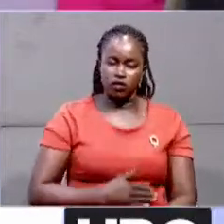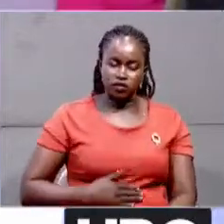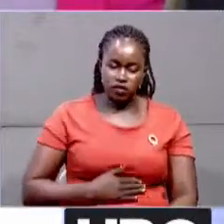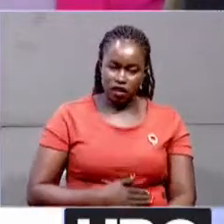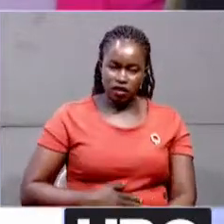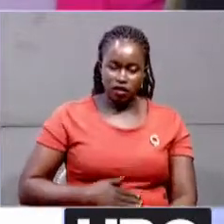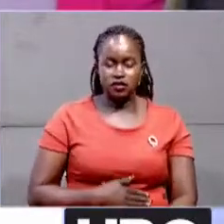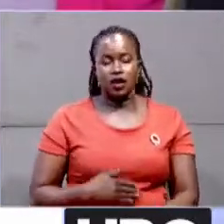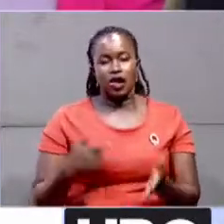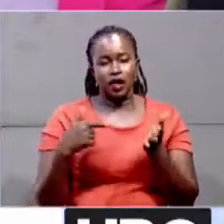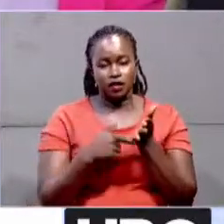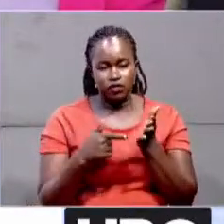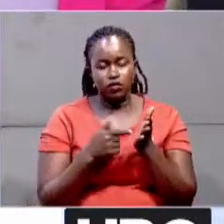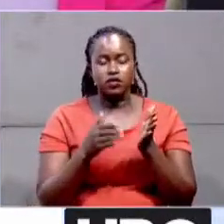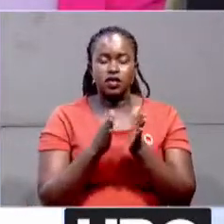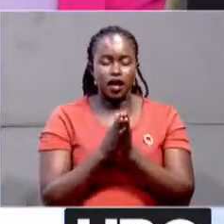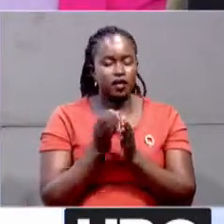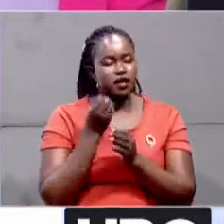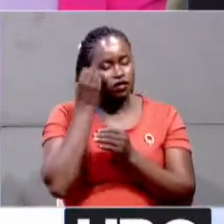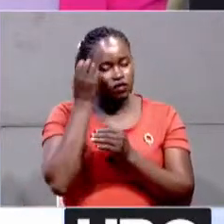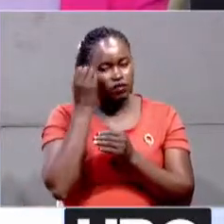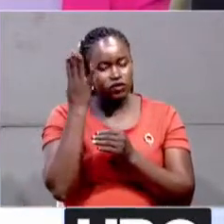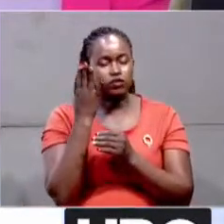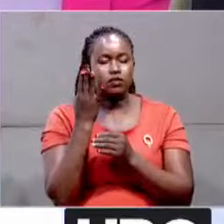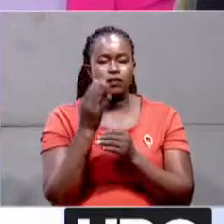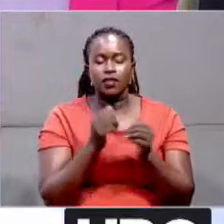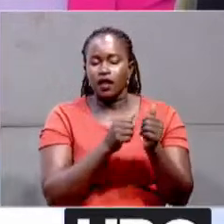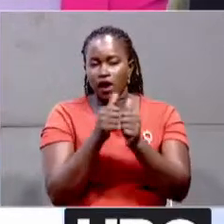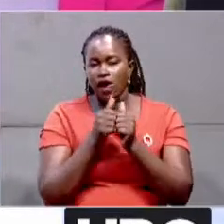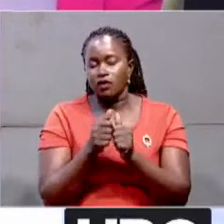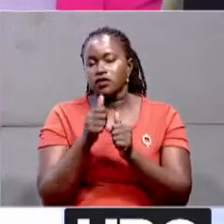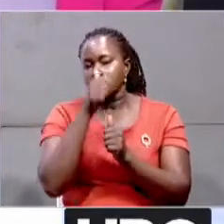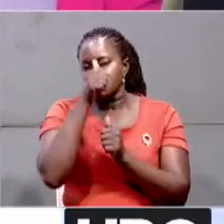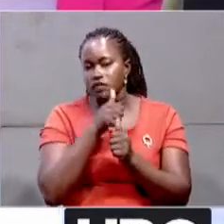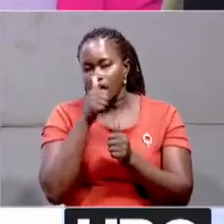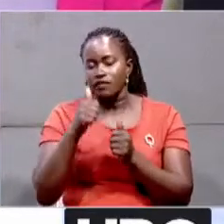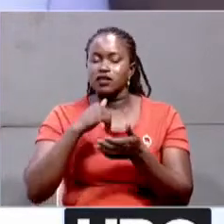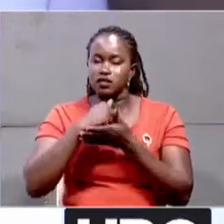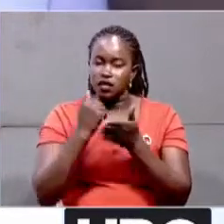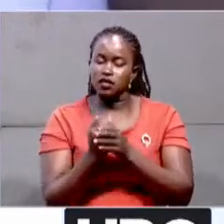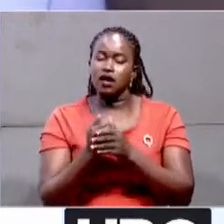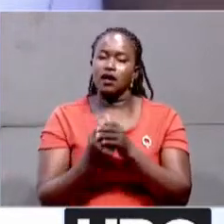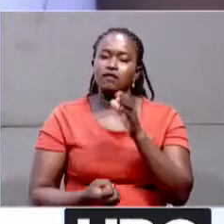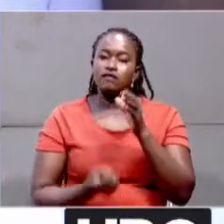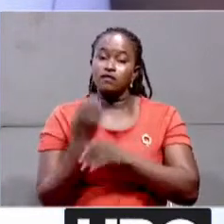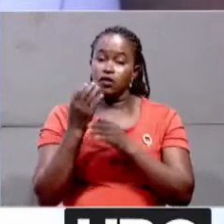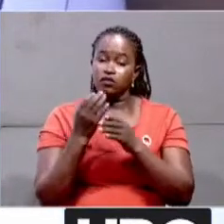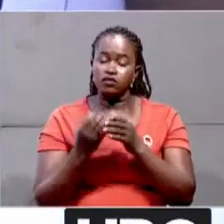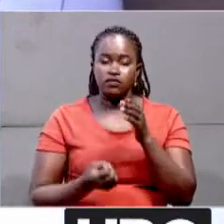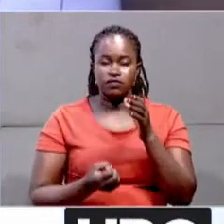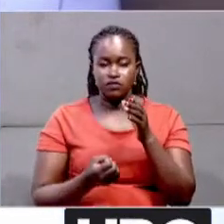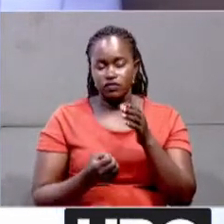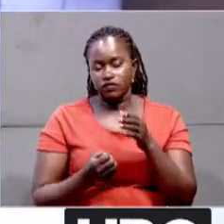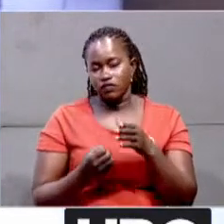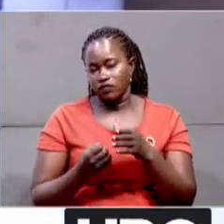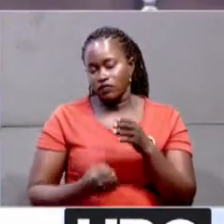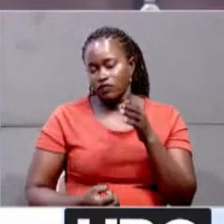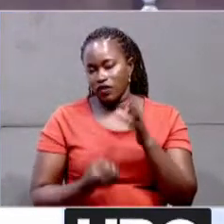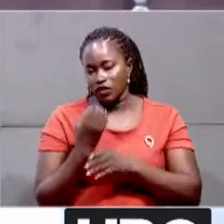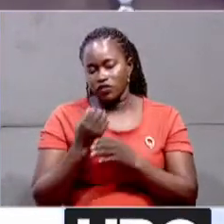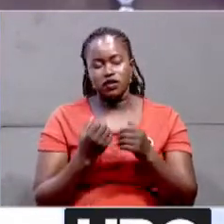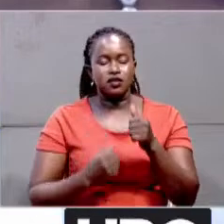Science, Technology and Innovations with the Private Sector Foundation to catalyze Uganda's